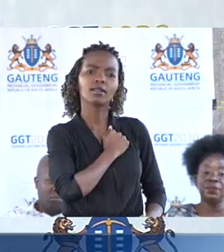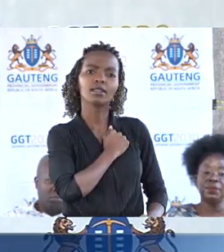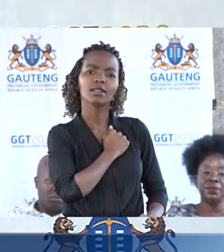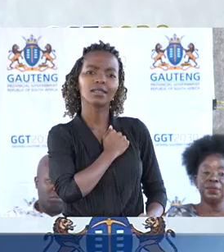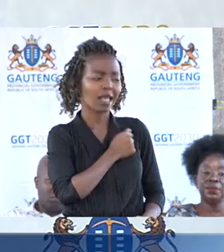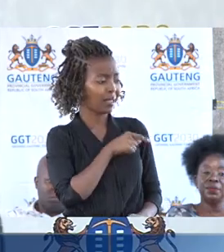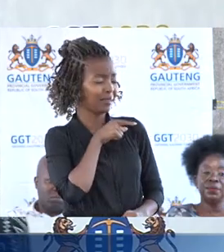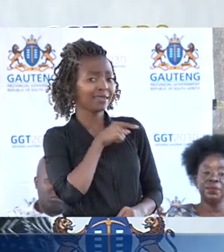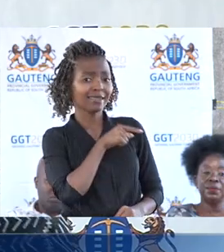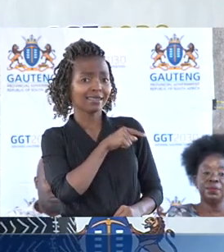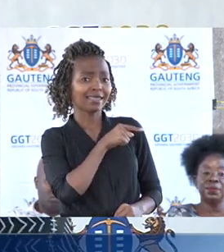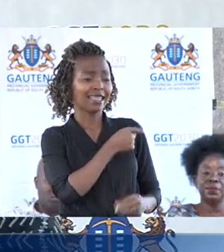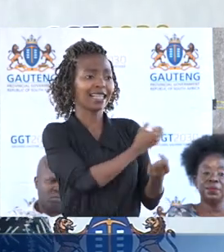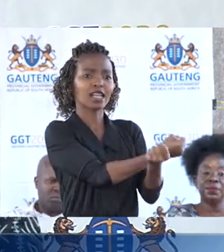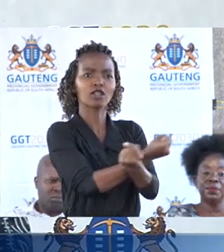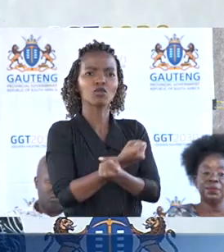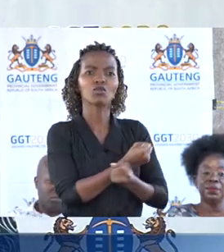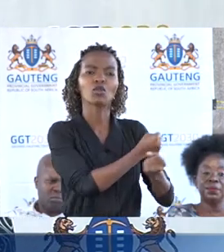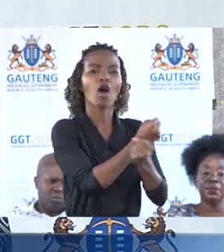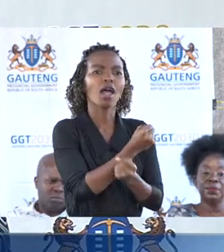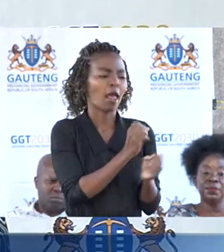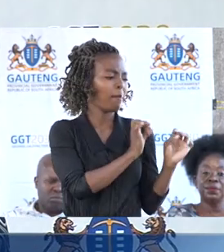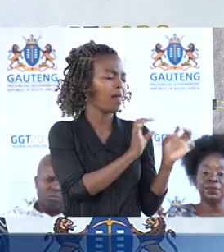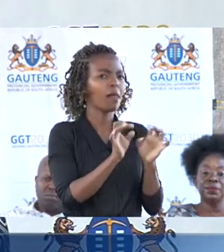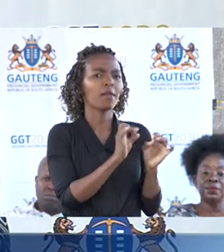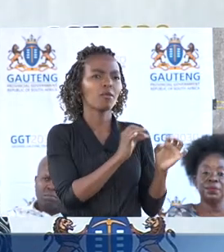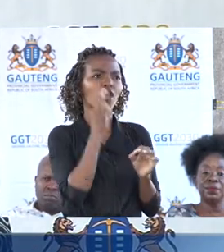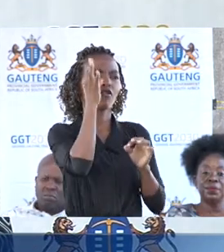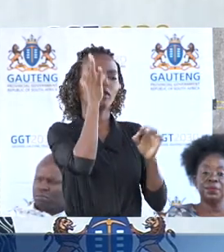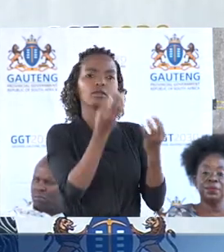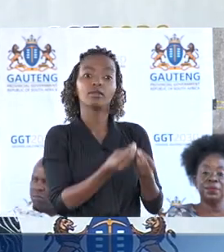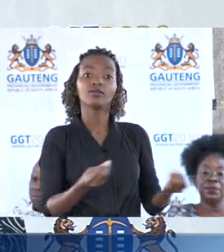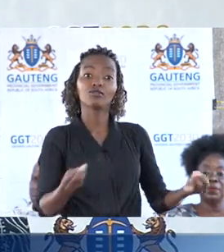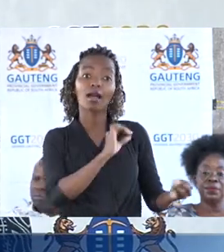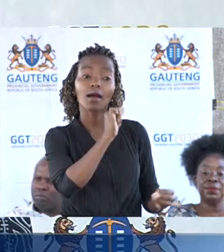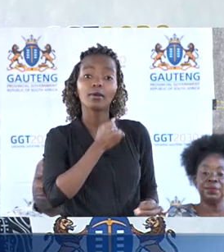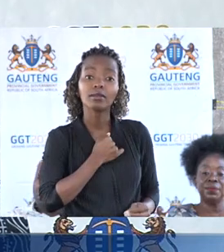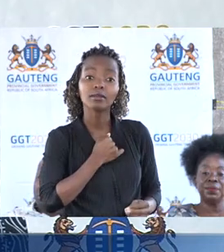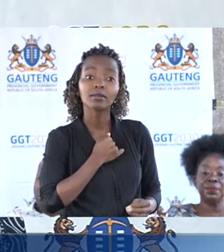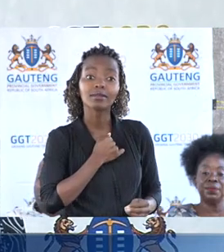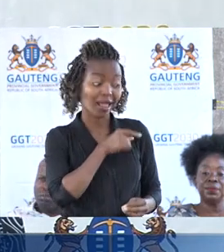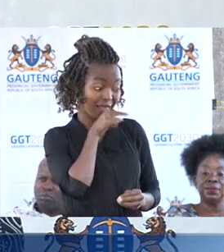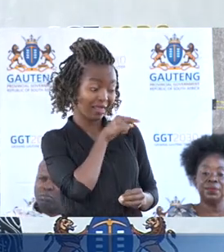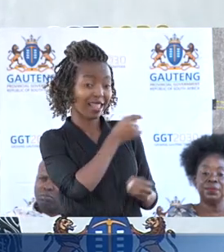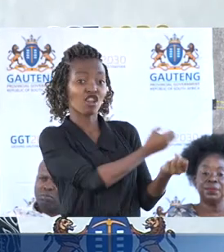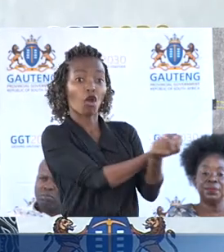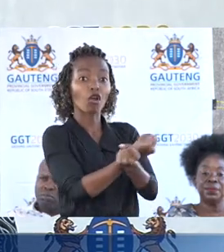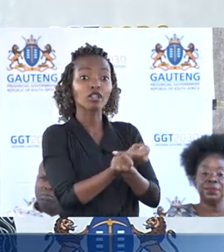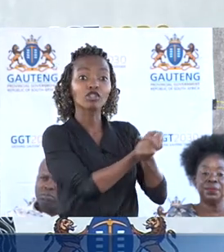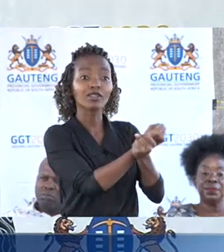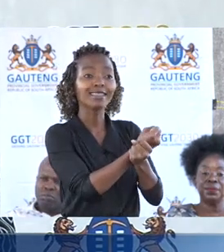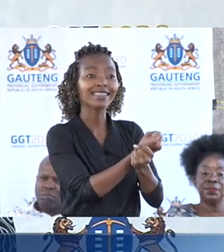and that contractor gambles with the future of our children, that contractor must